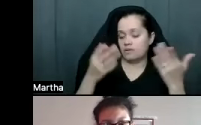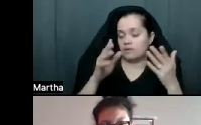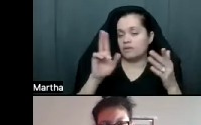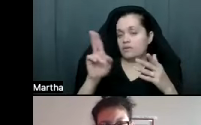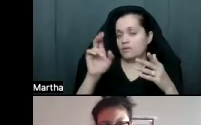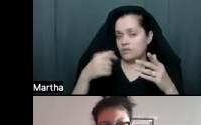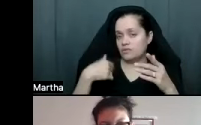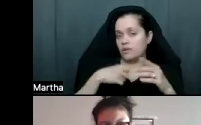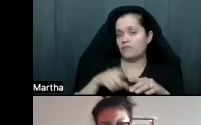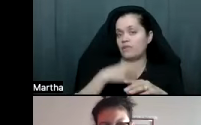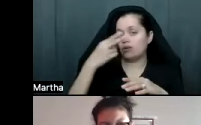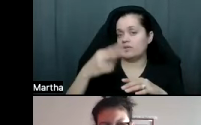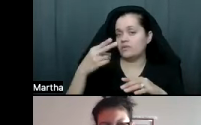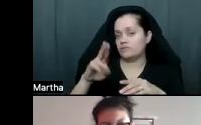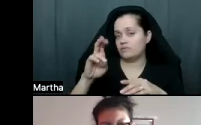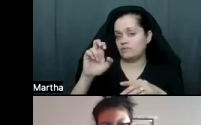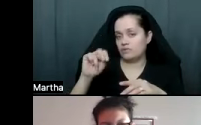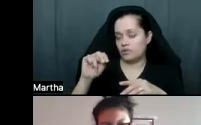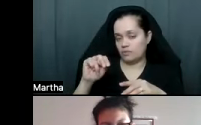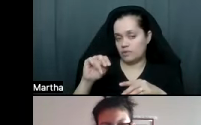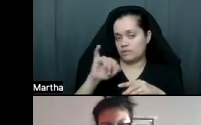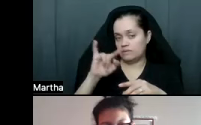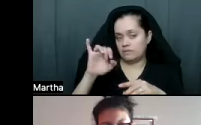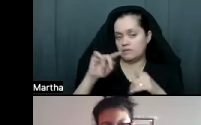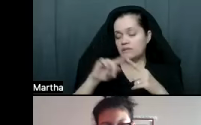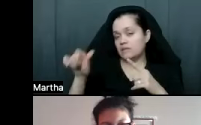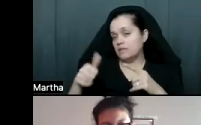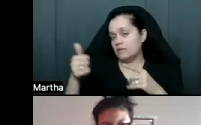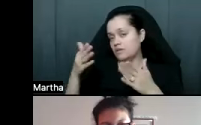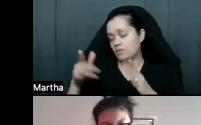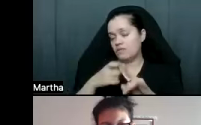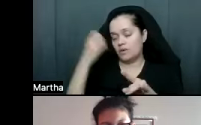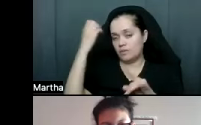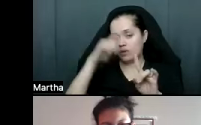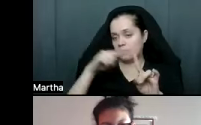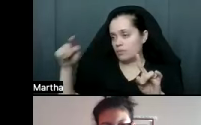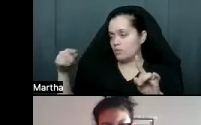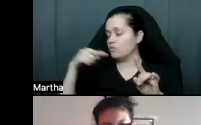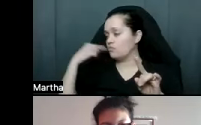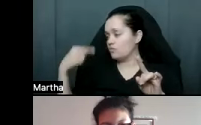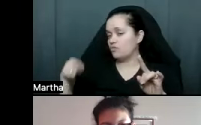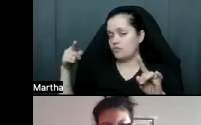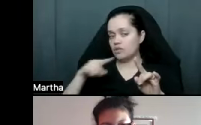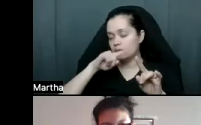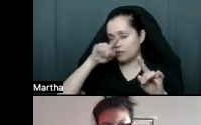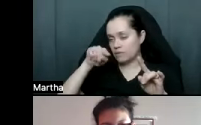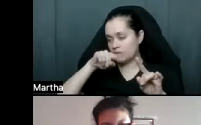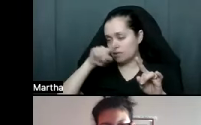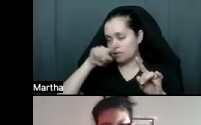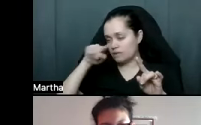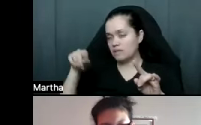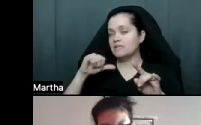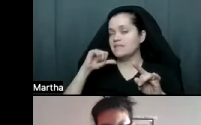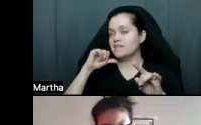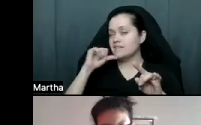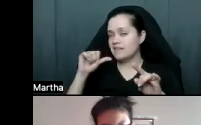history of urbanization. And in the other direction from Europe, Russia, I put a little squiggle there. I'd say Russia not